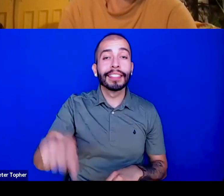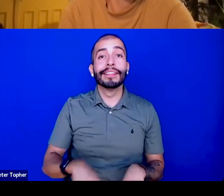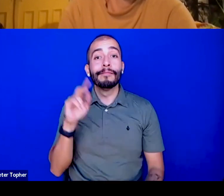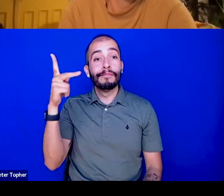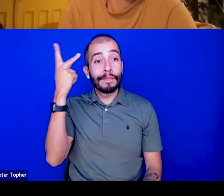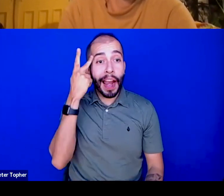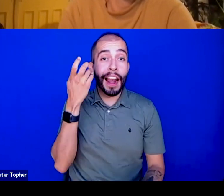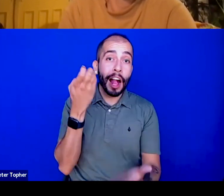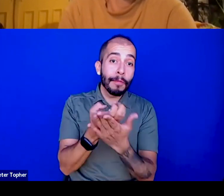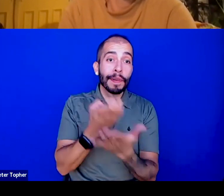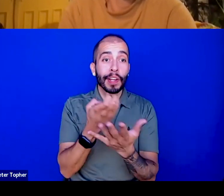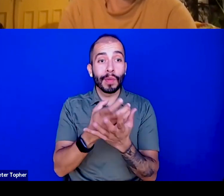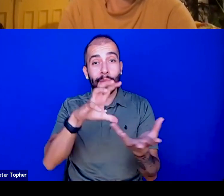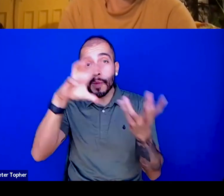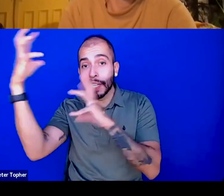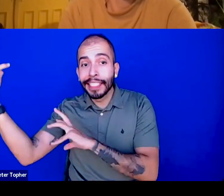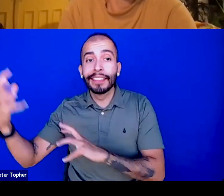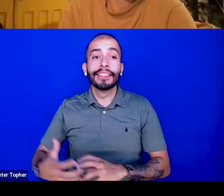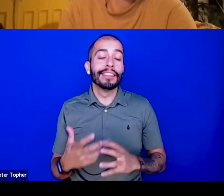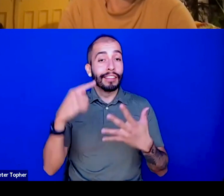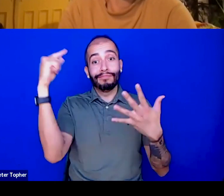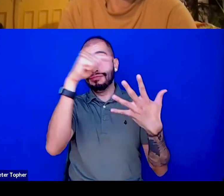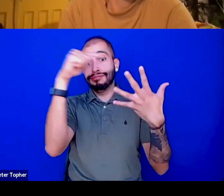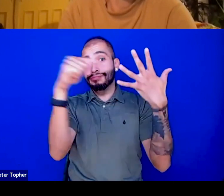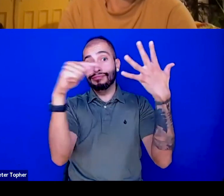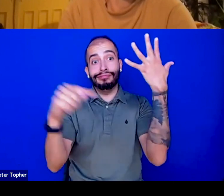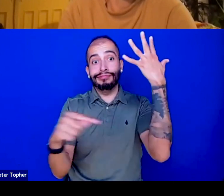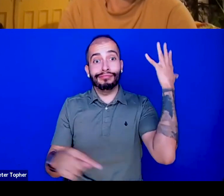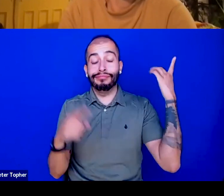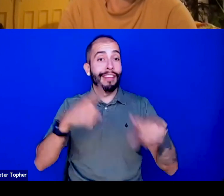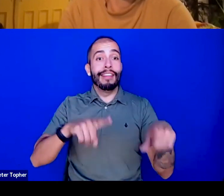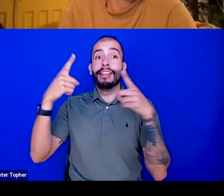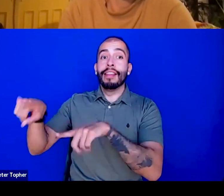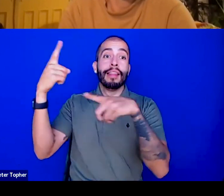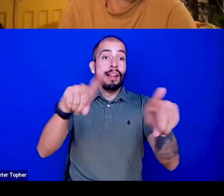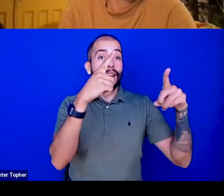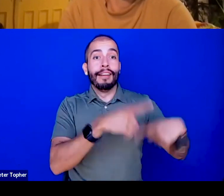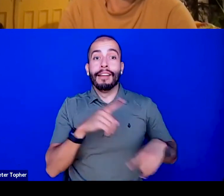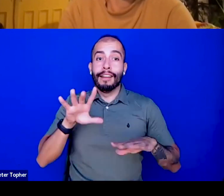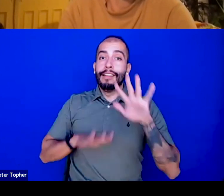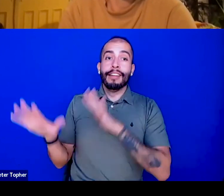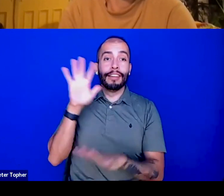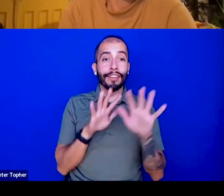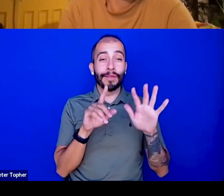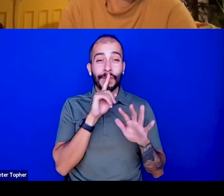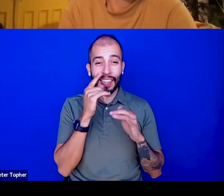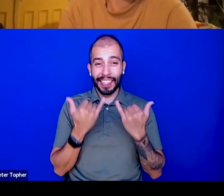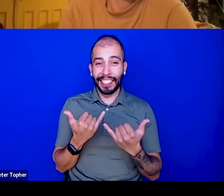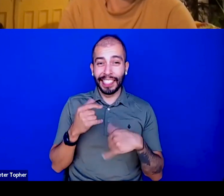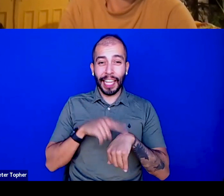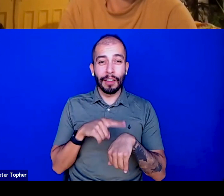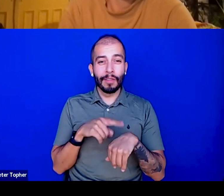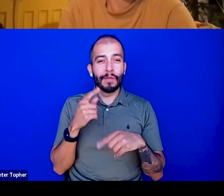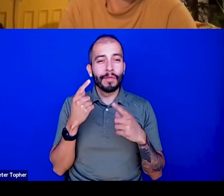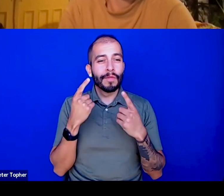of the past 2 to 3 years, what has most salience for you in terms of how it's impacted you,